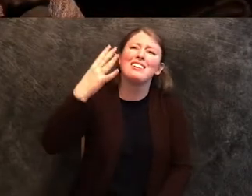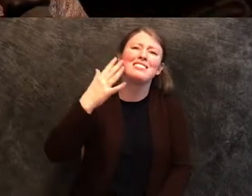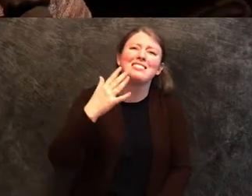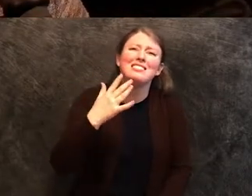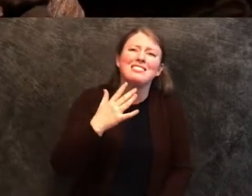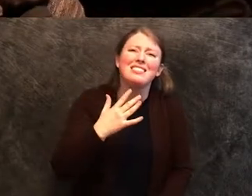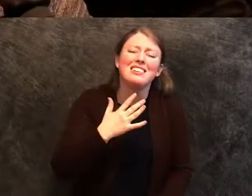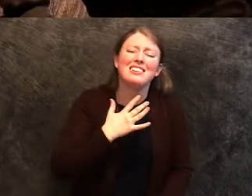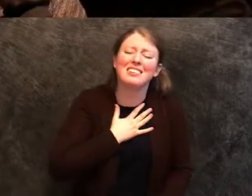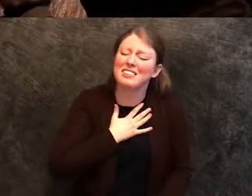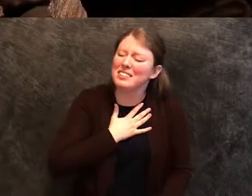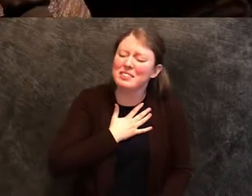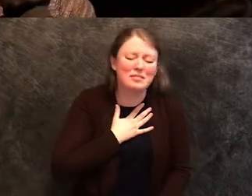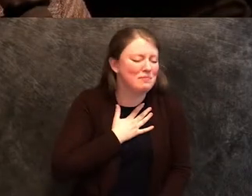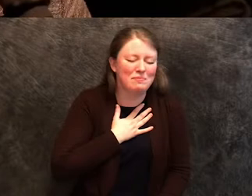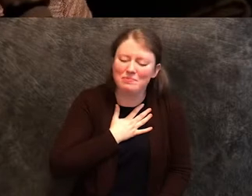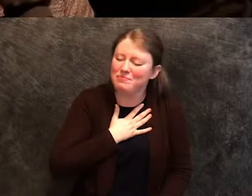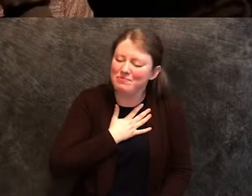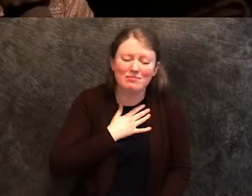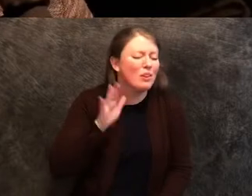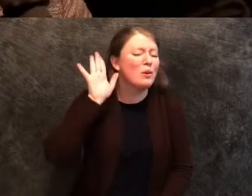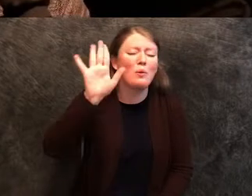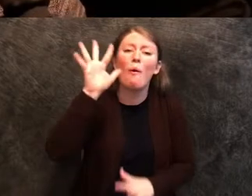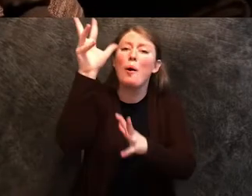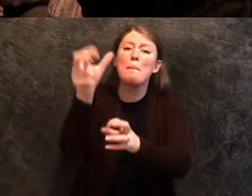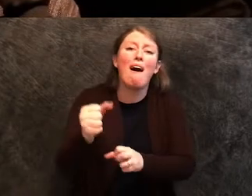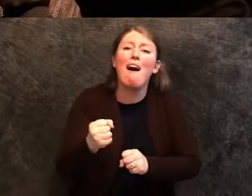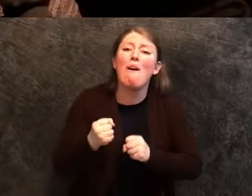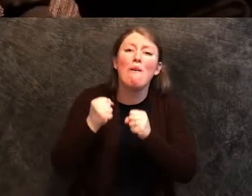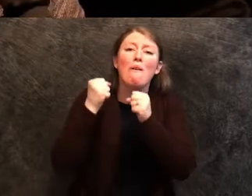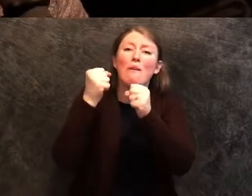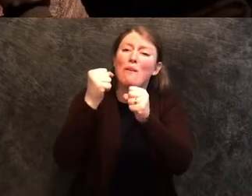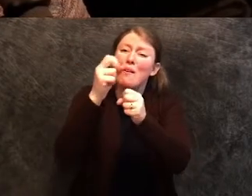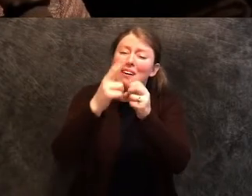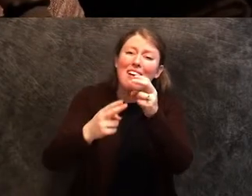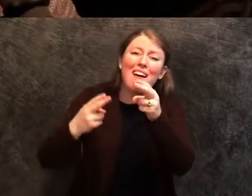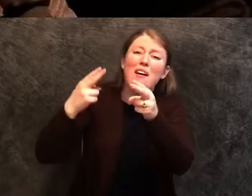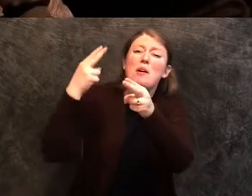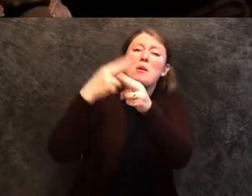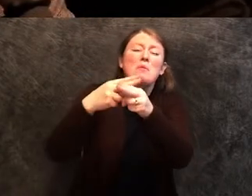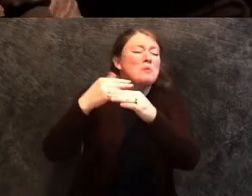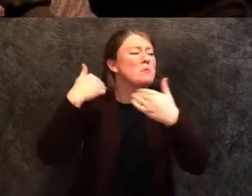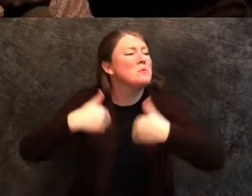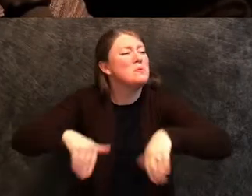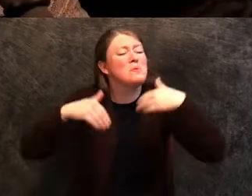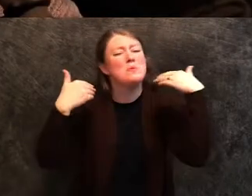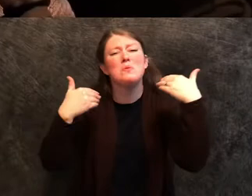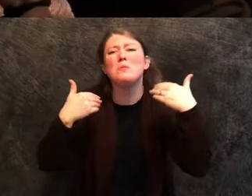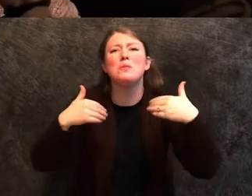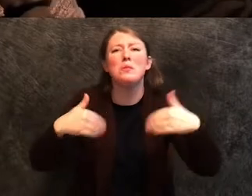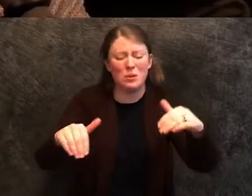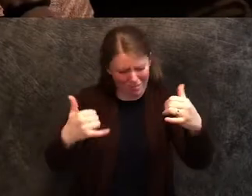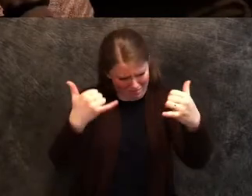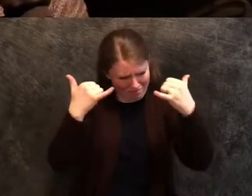grace, in the power of your name, we